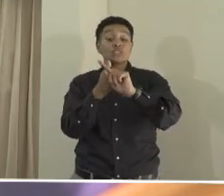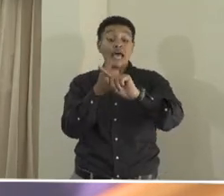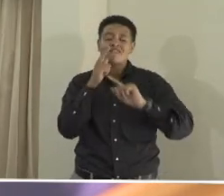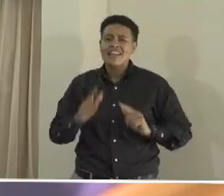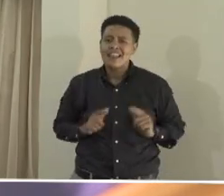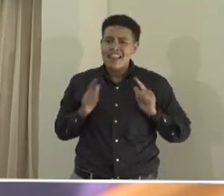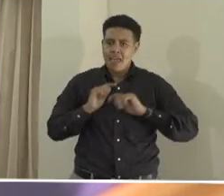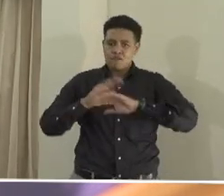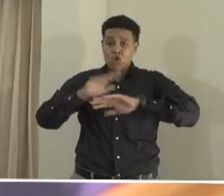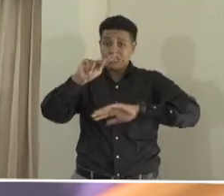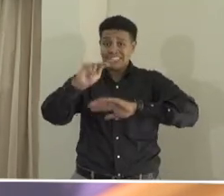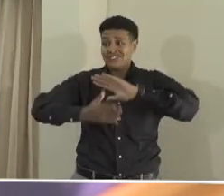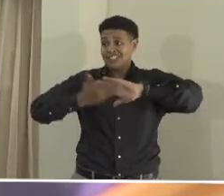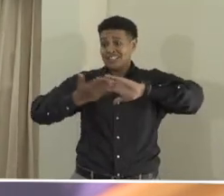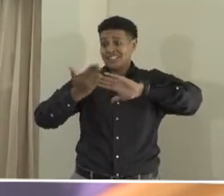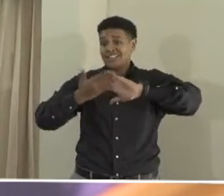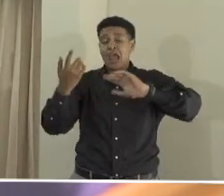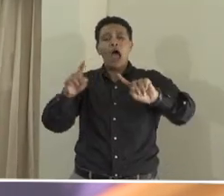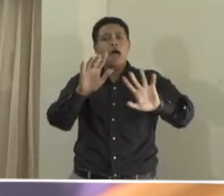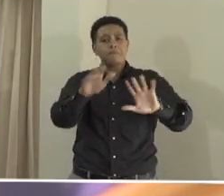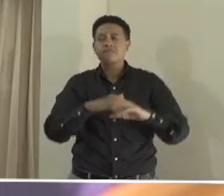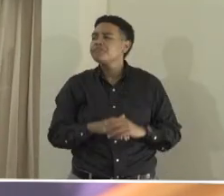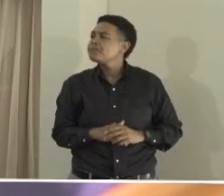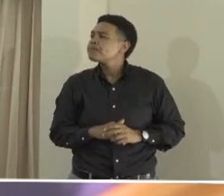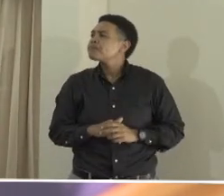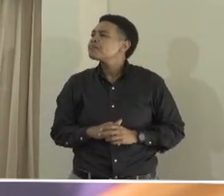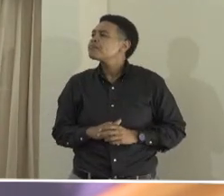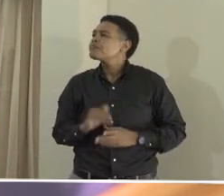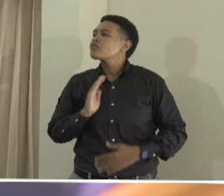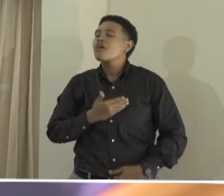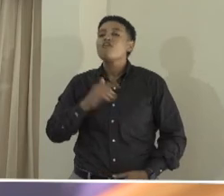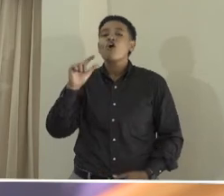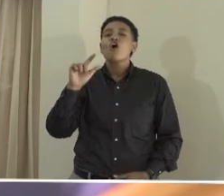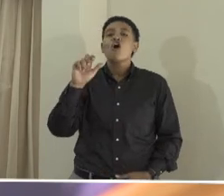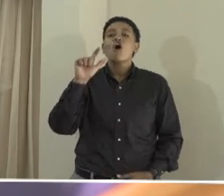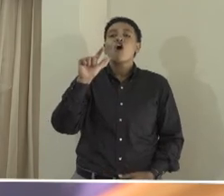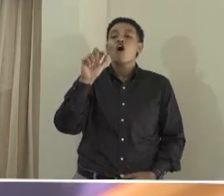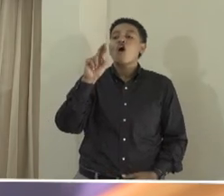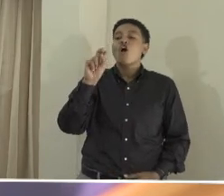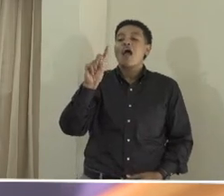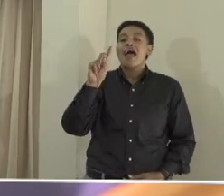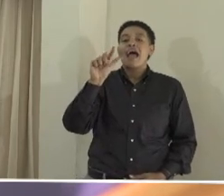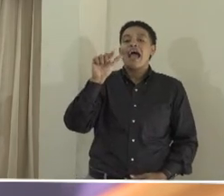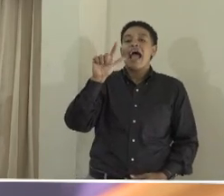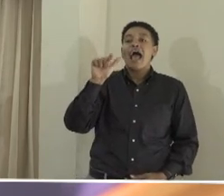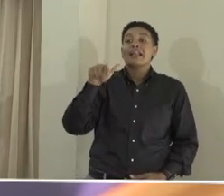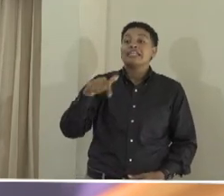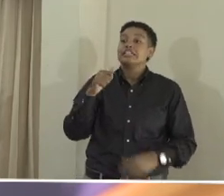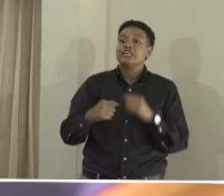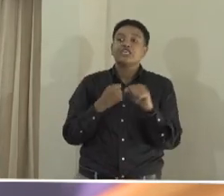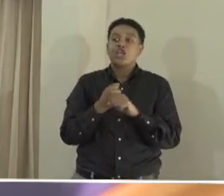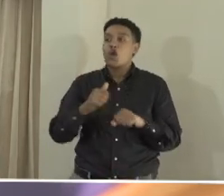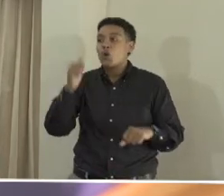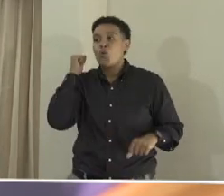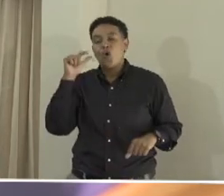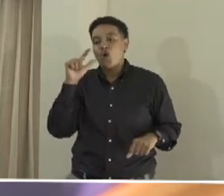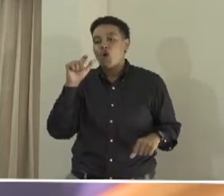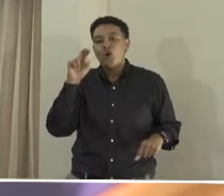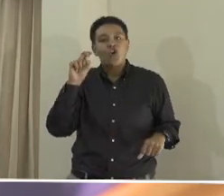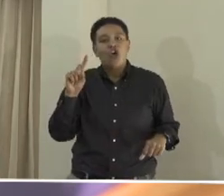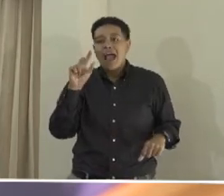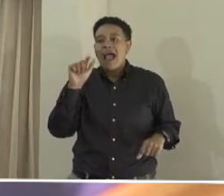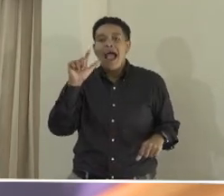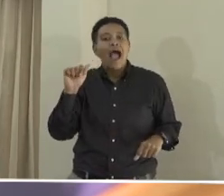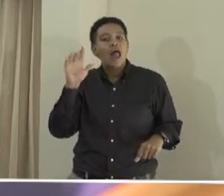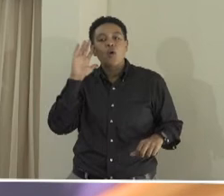on television of our Grand Gala. But this year, it will not be the Grand Gala.